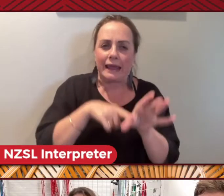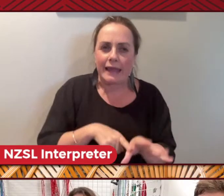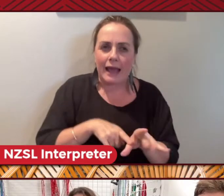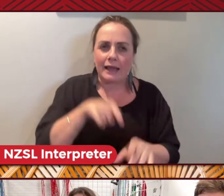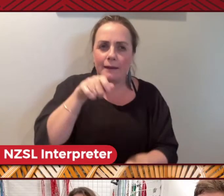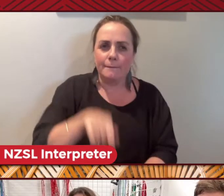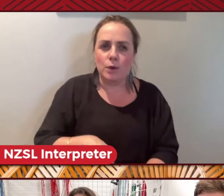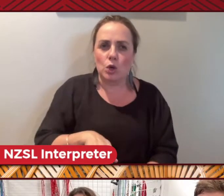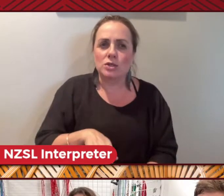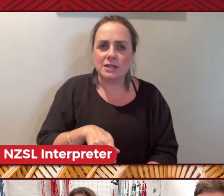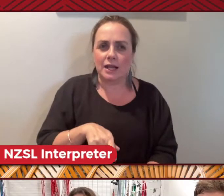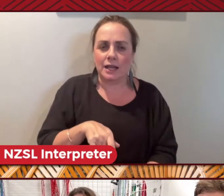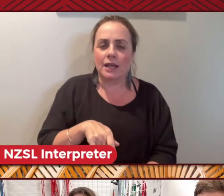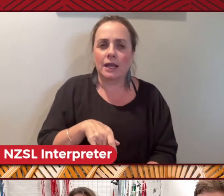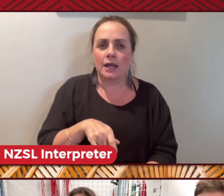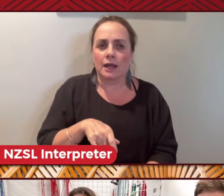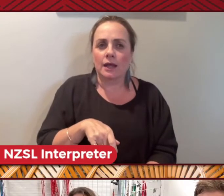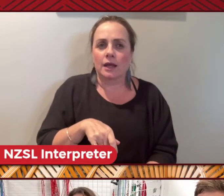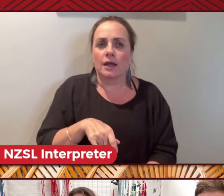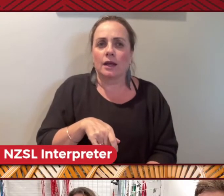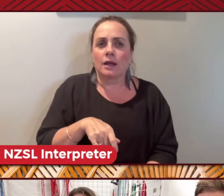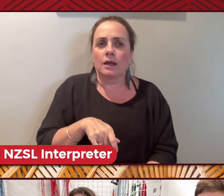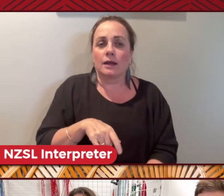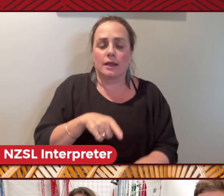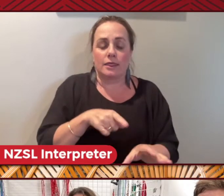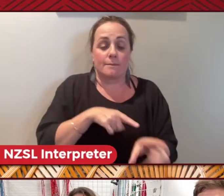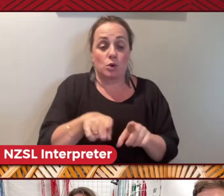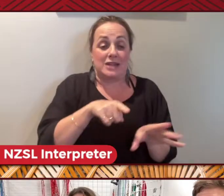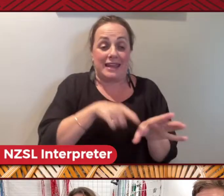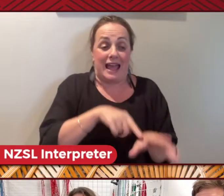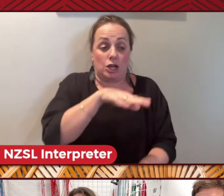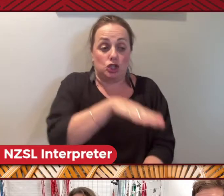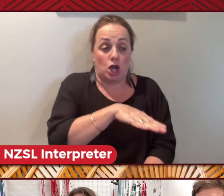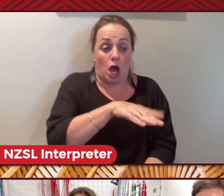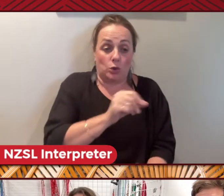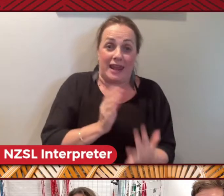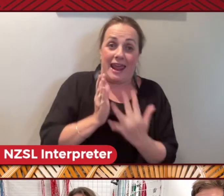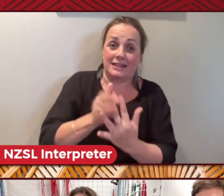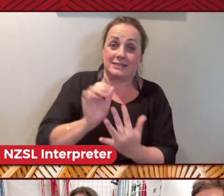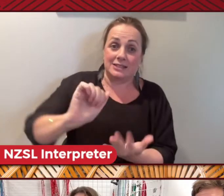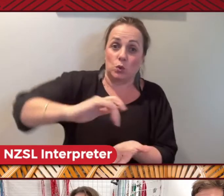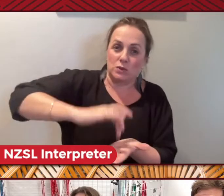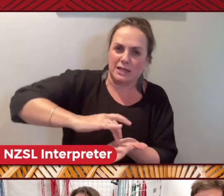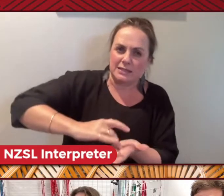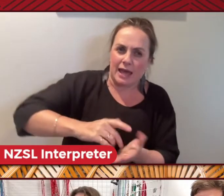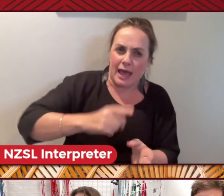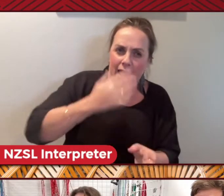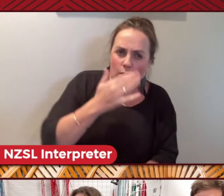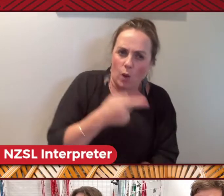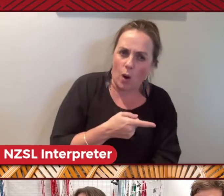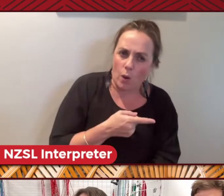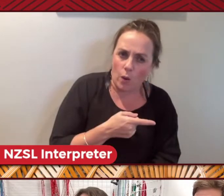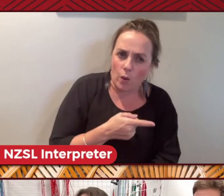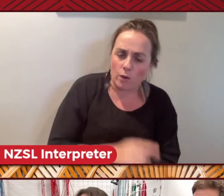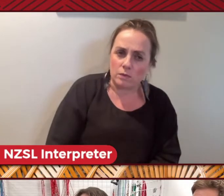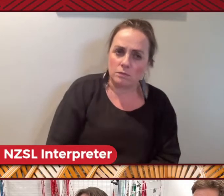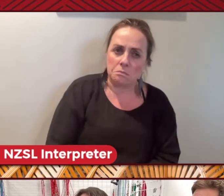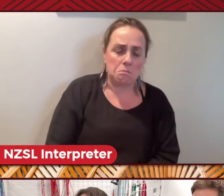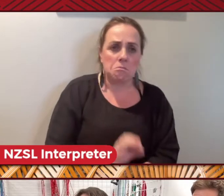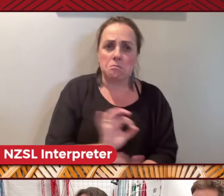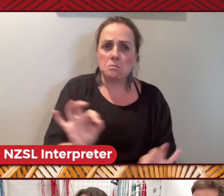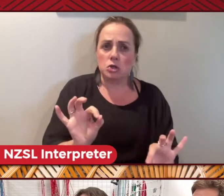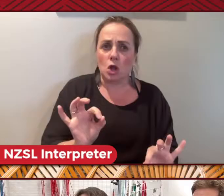has, what is the youngest child that can access your centre? Yeah, I don't think there